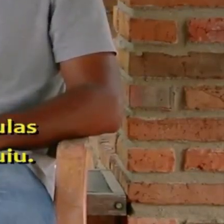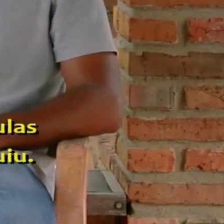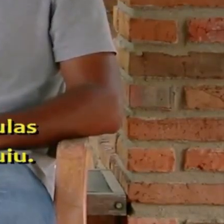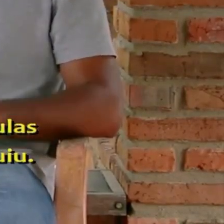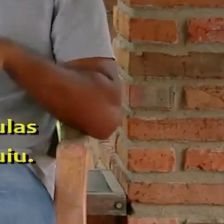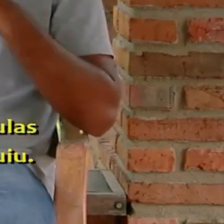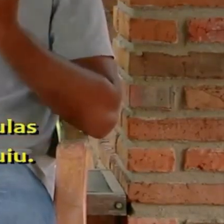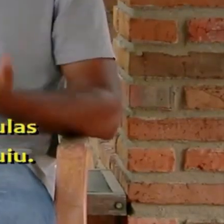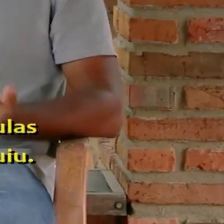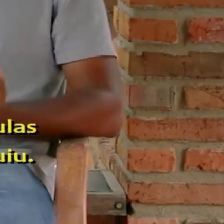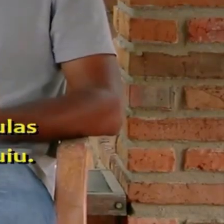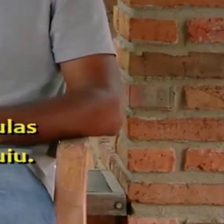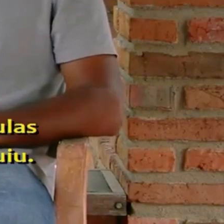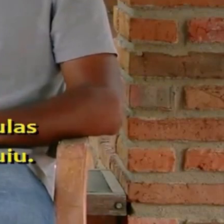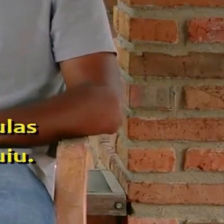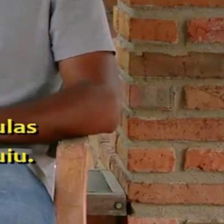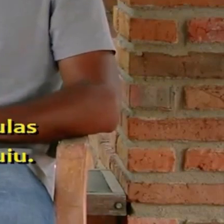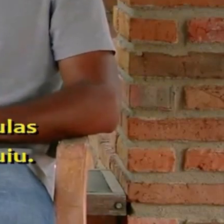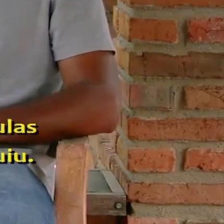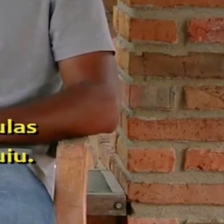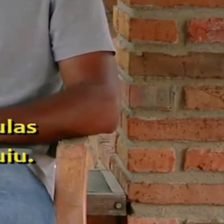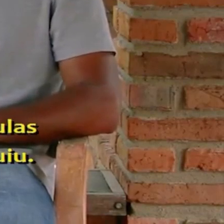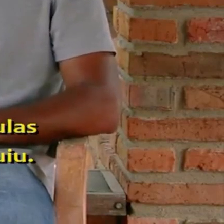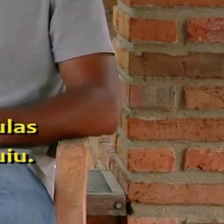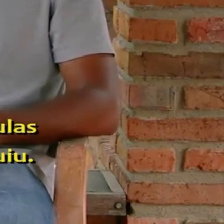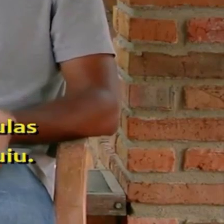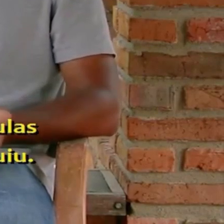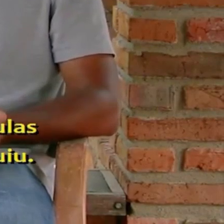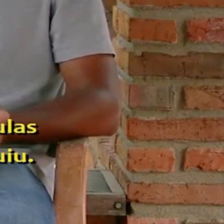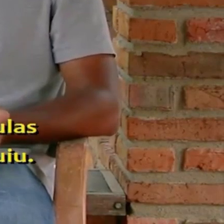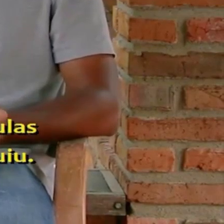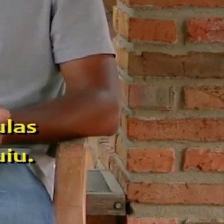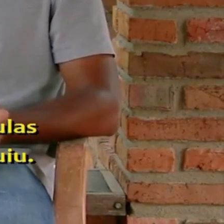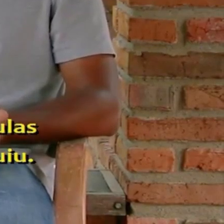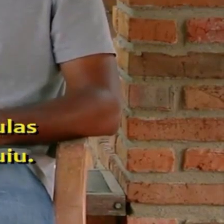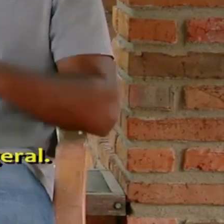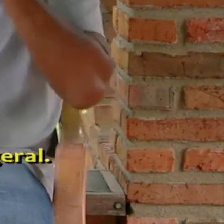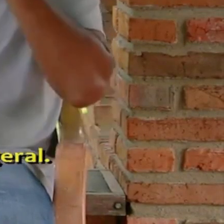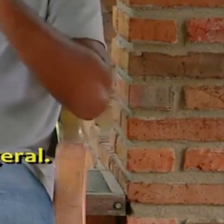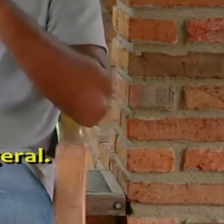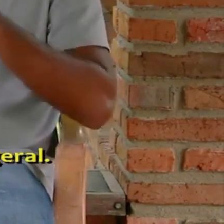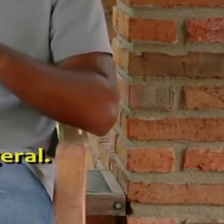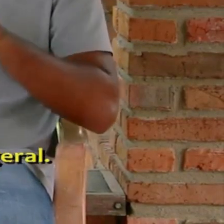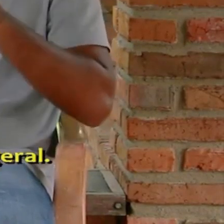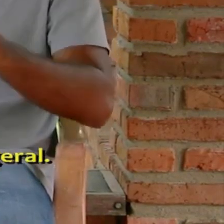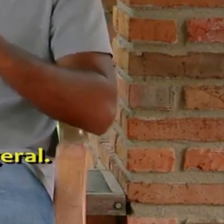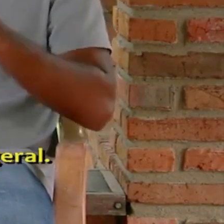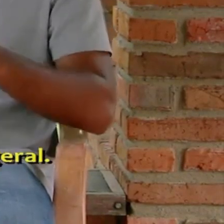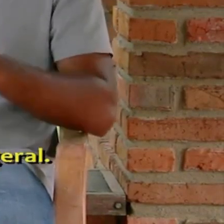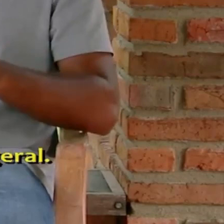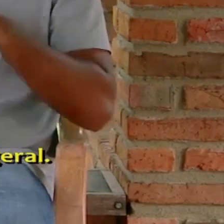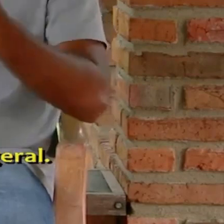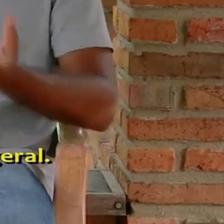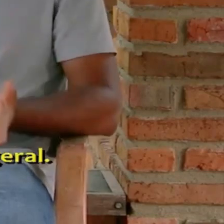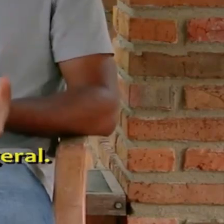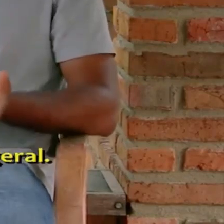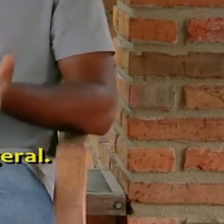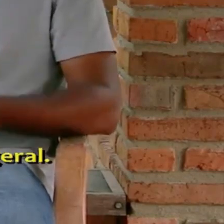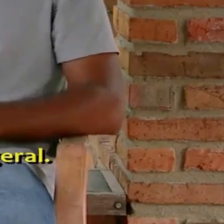learning Portuguese when we were in India. I'm like, no problem, I'll learn very fast. But it was very different. I came here